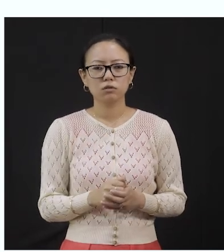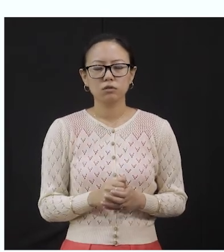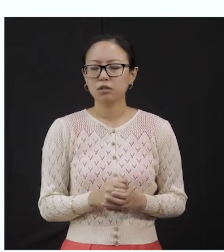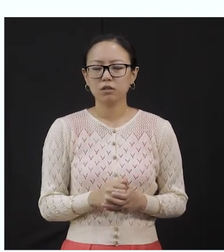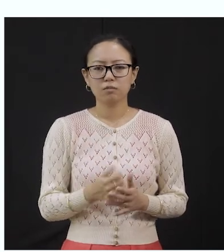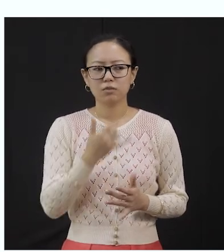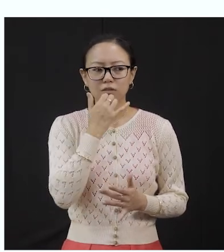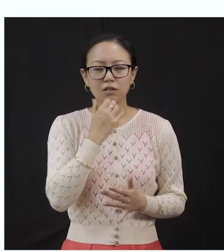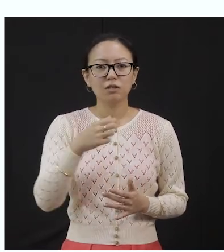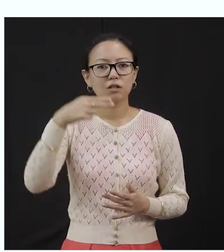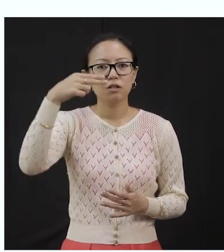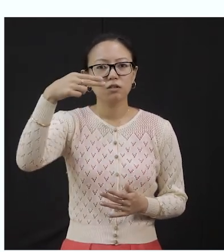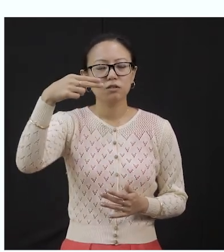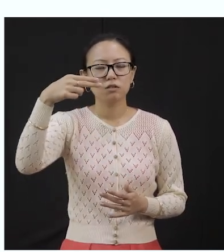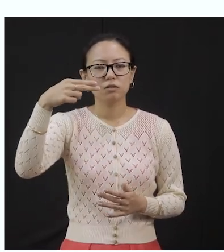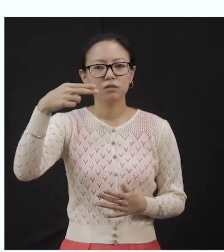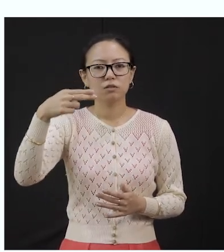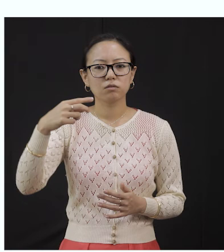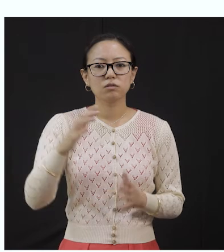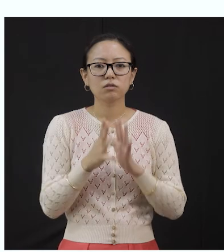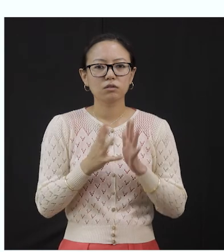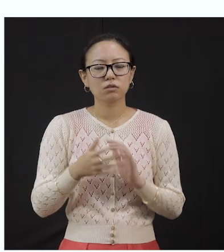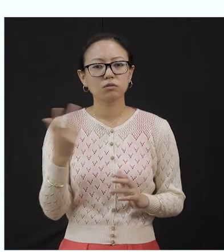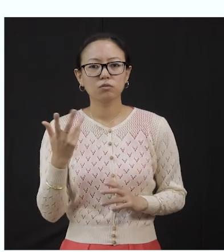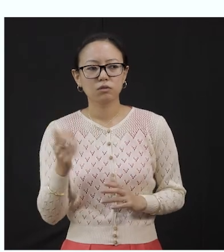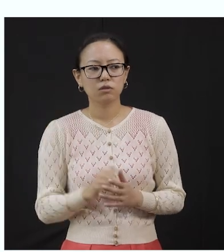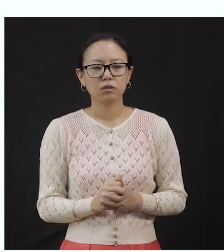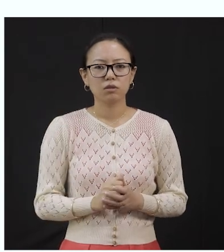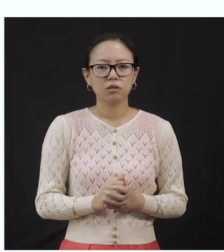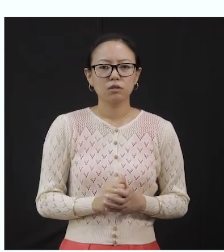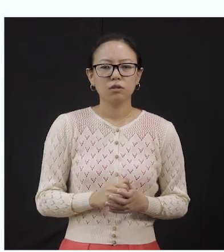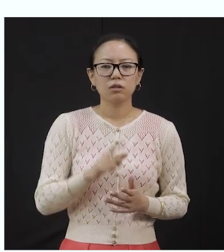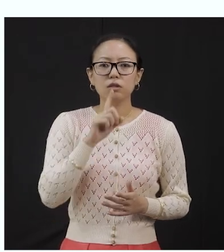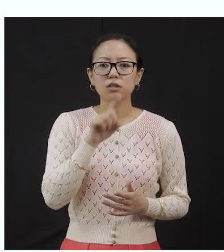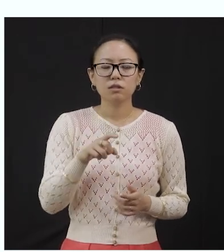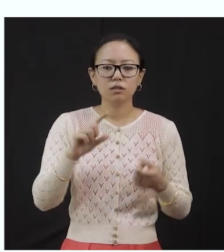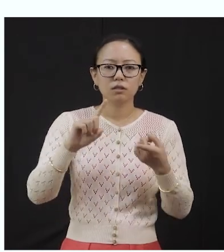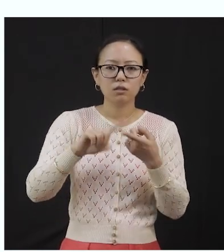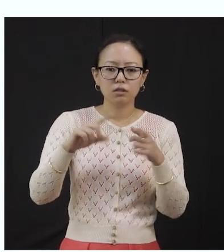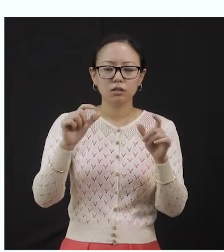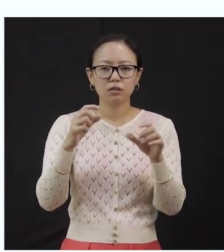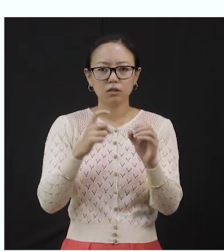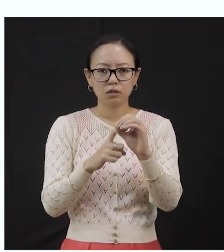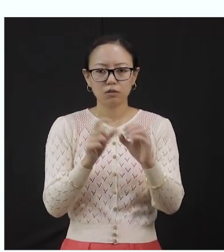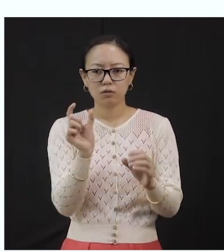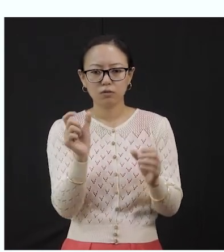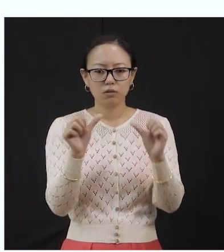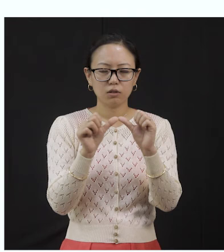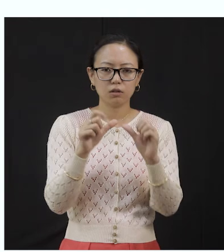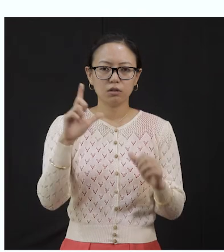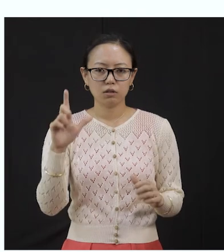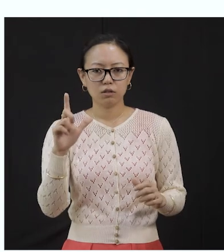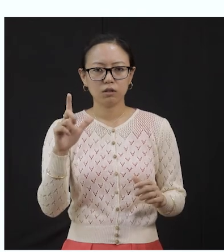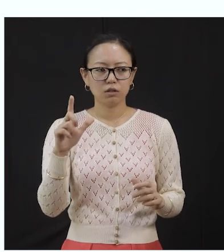sign. This is the sign of subtraction. We read it as minus, minus. And this is the